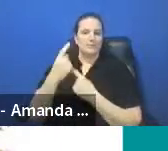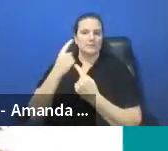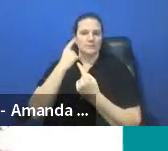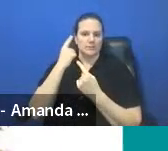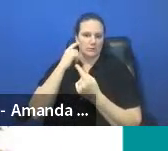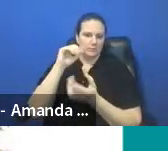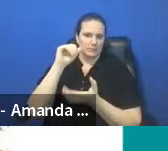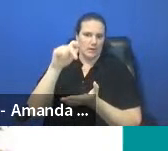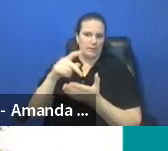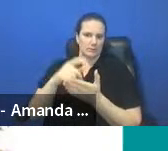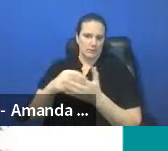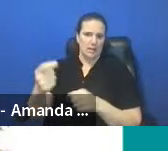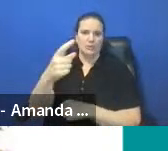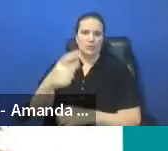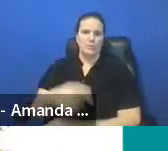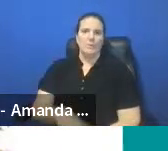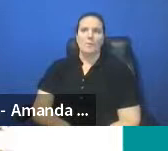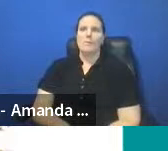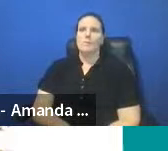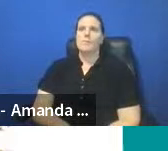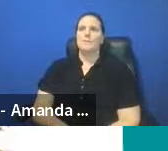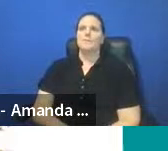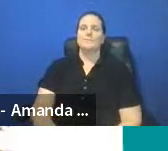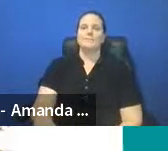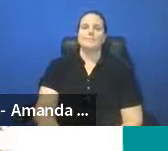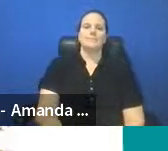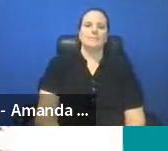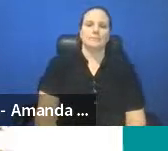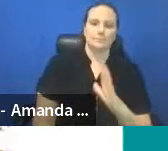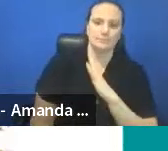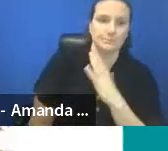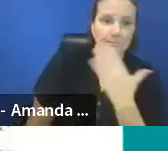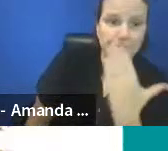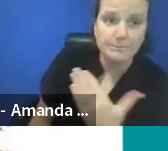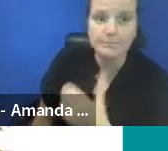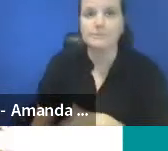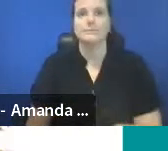returning to next year. Thank you very much.